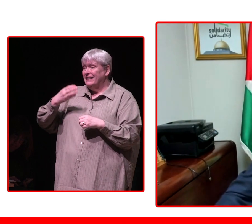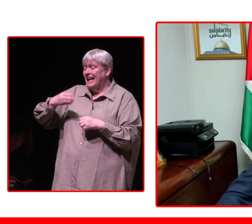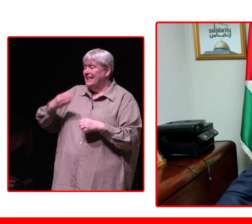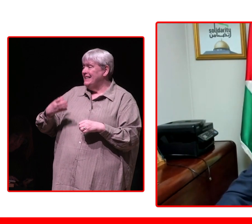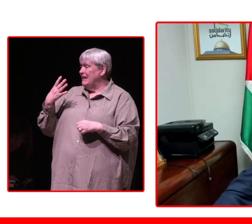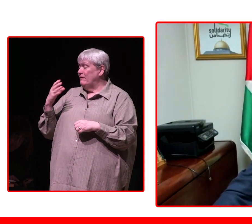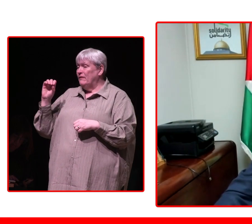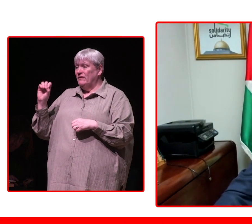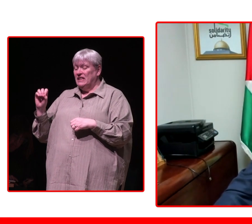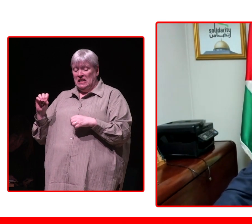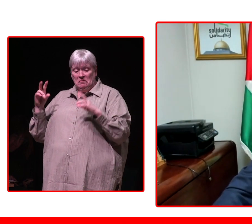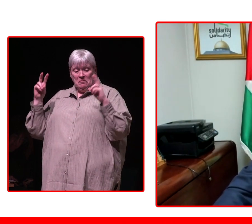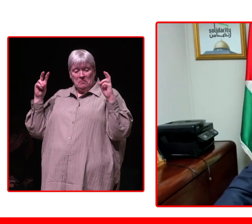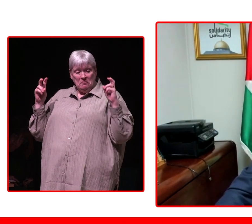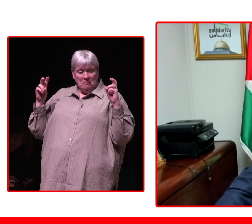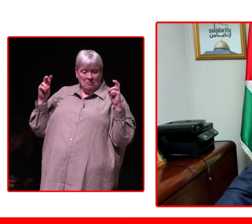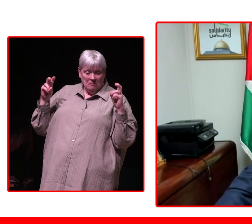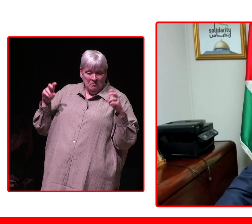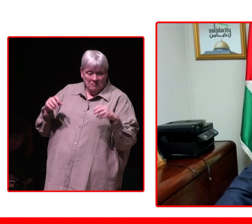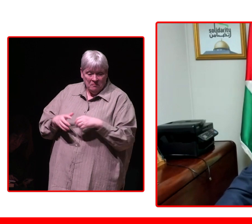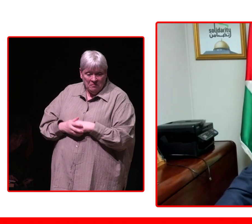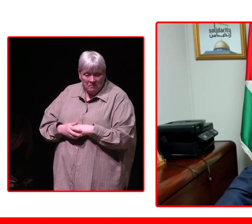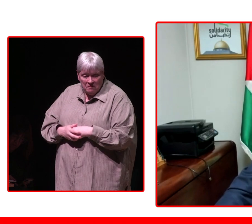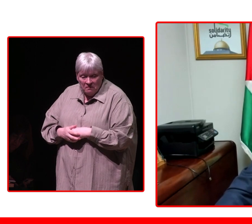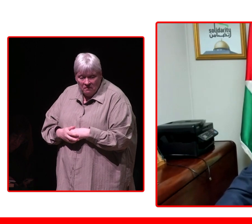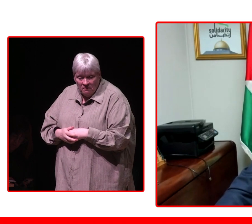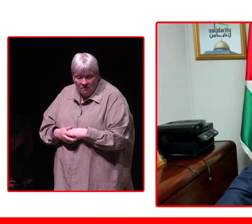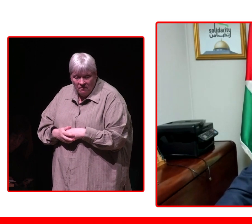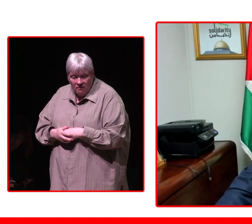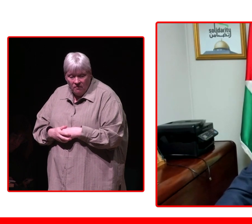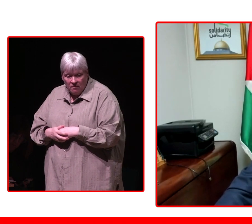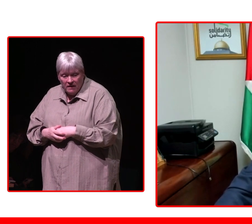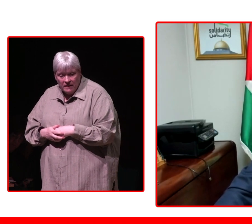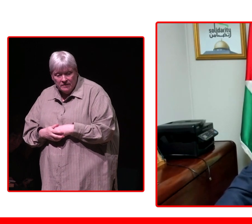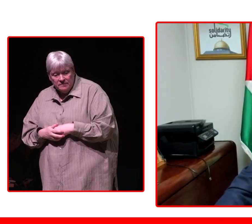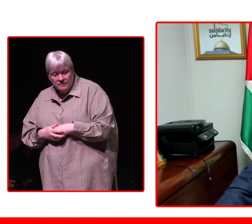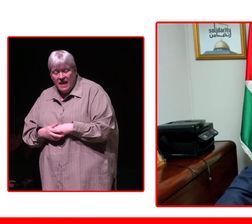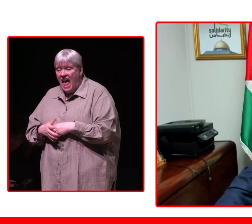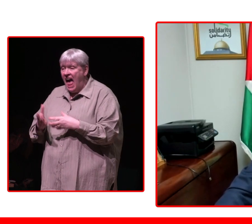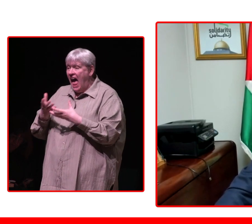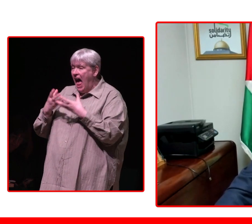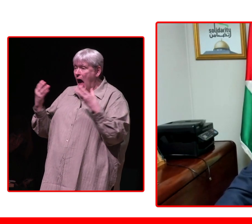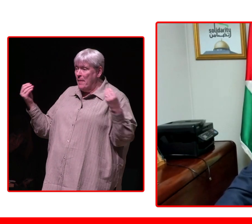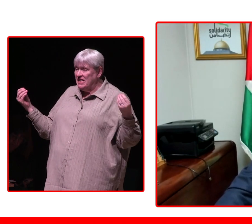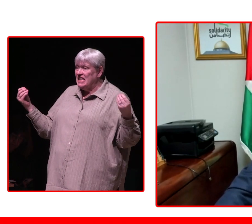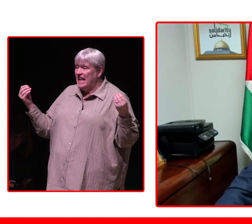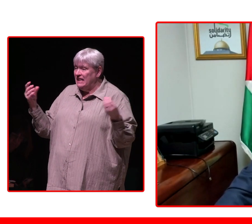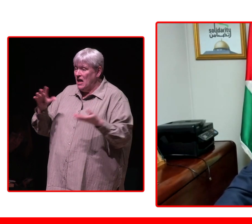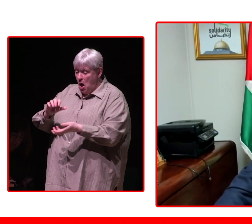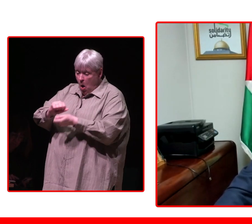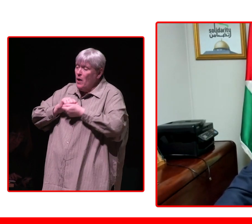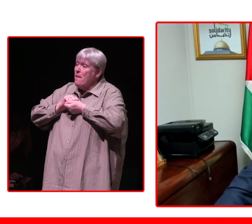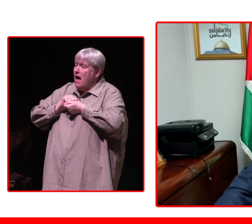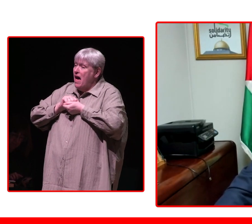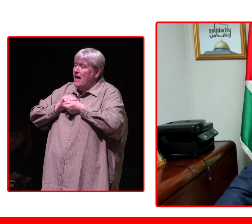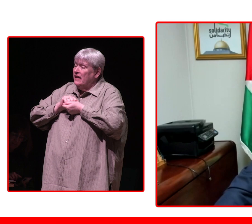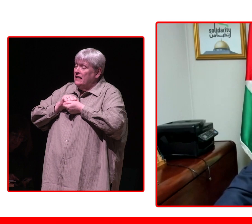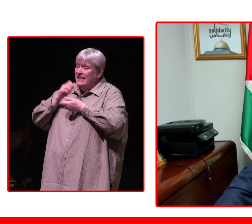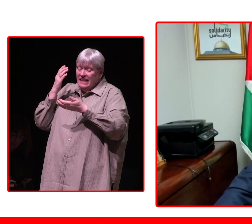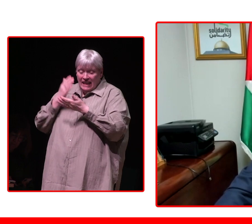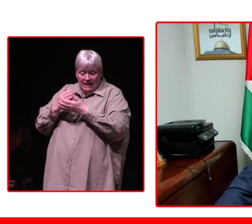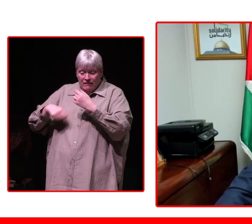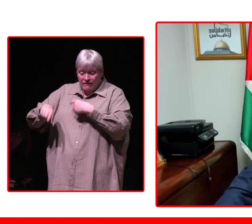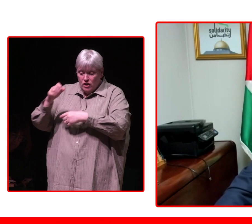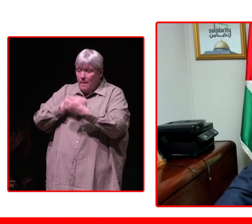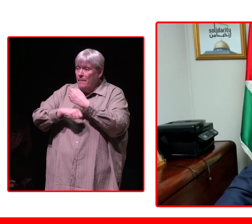law. This injustice lies at the heart of the Palestinian struggle. Even for those who stayed in what became Israel,